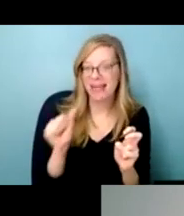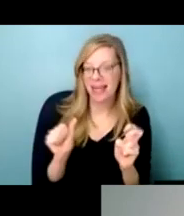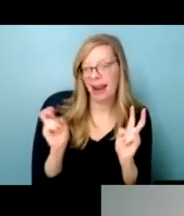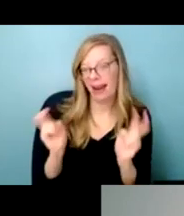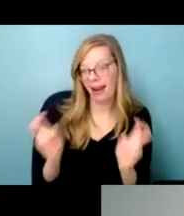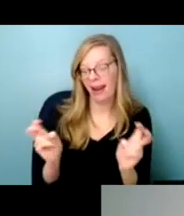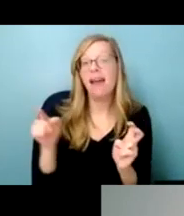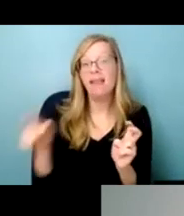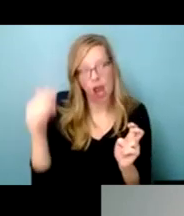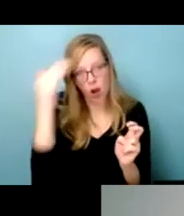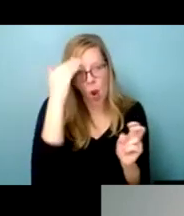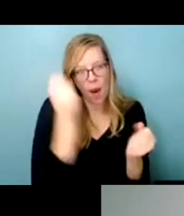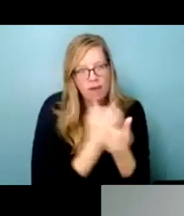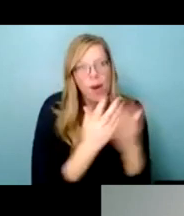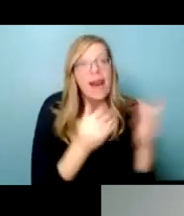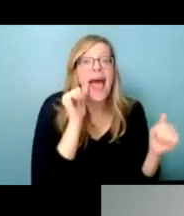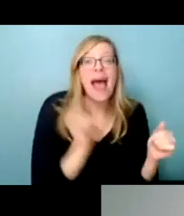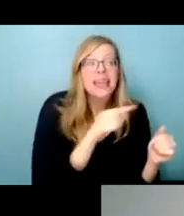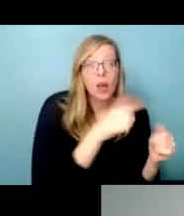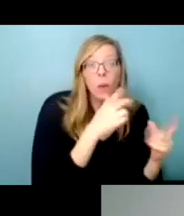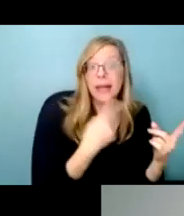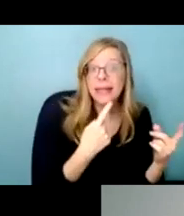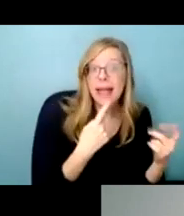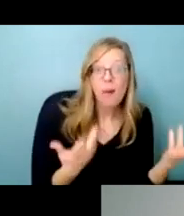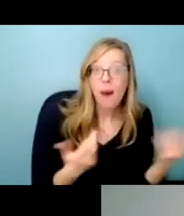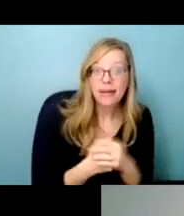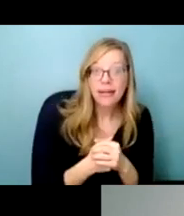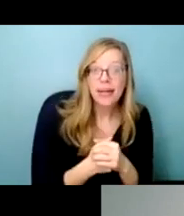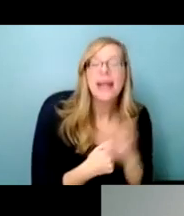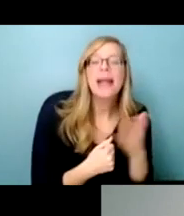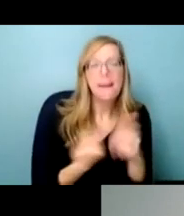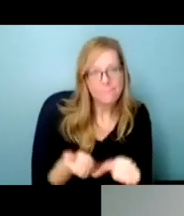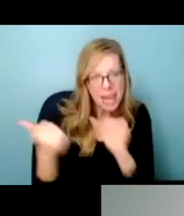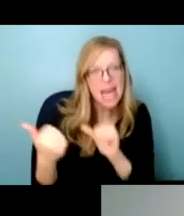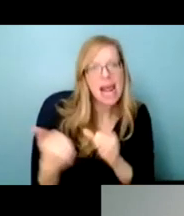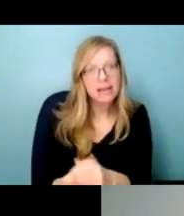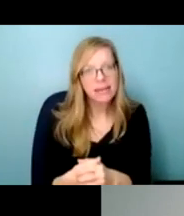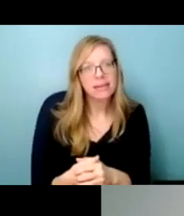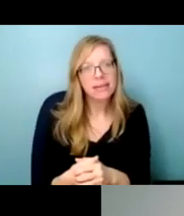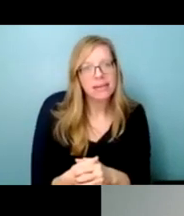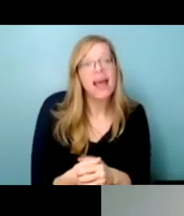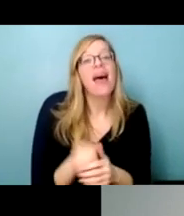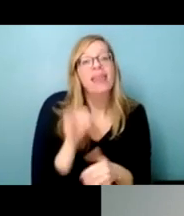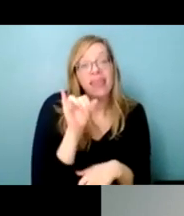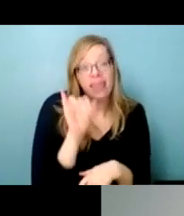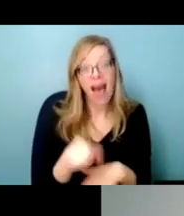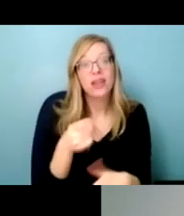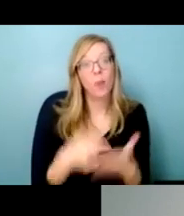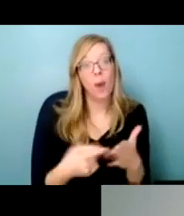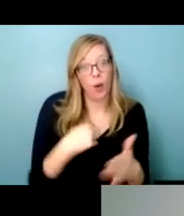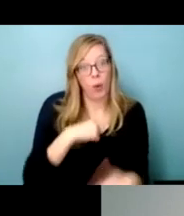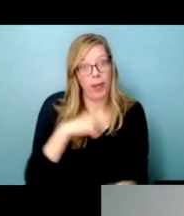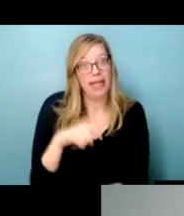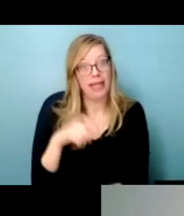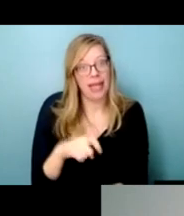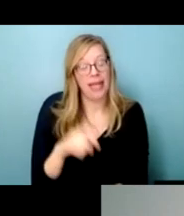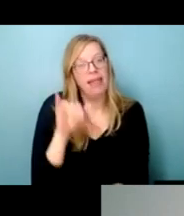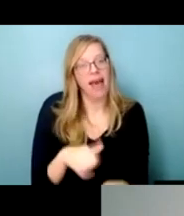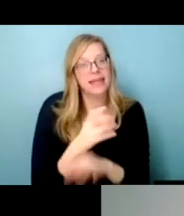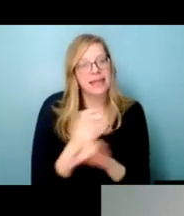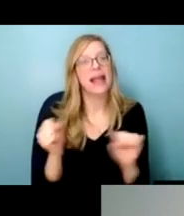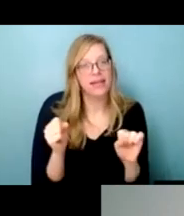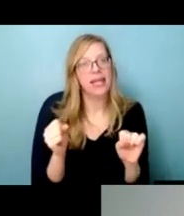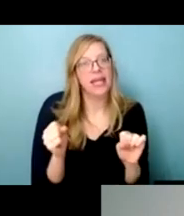comes in and starts acting up, guess what auntie's going to say? Beat it. And that is what we need. That to me is safety. And so